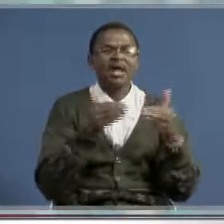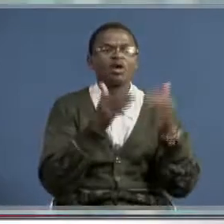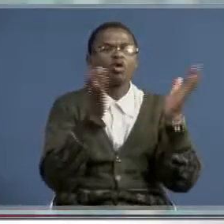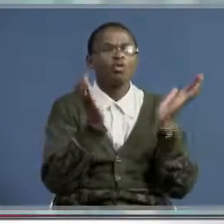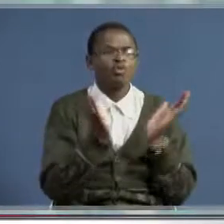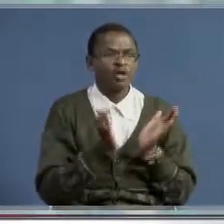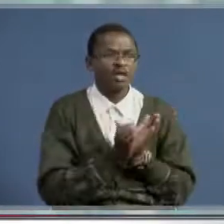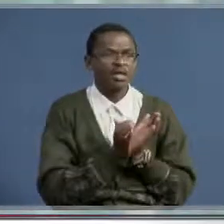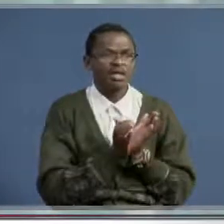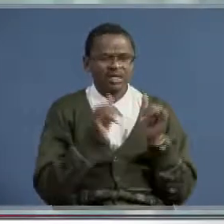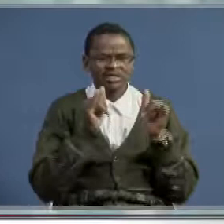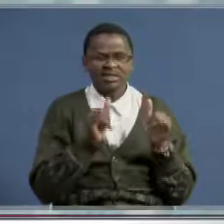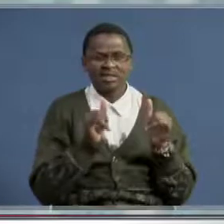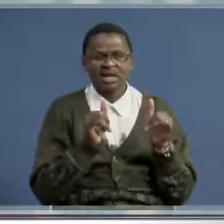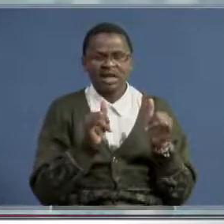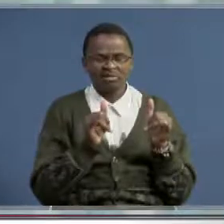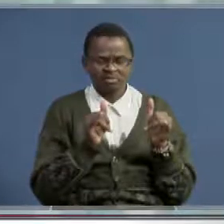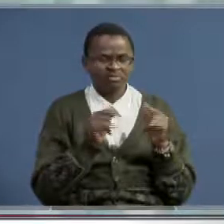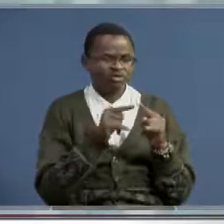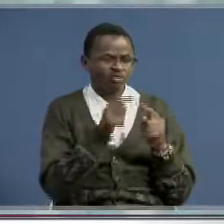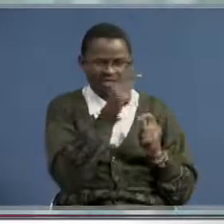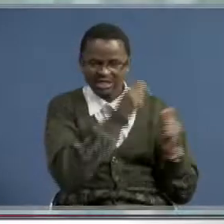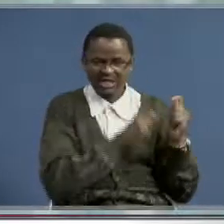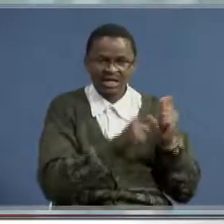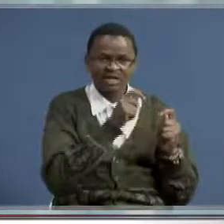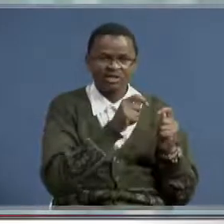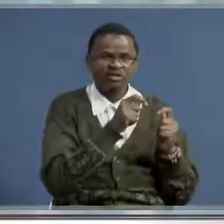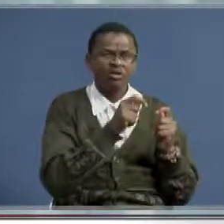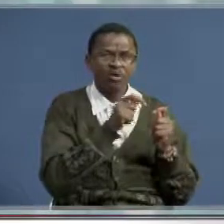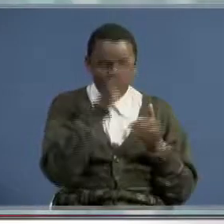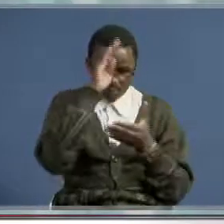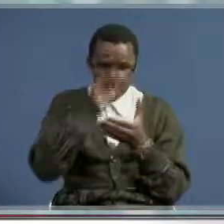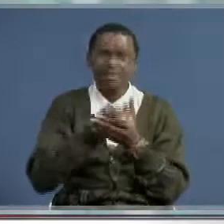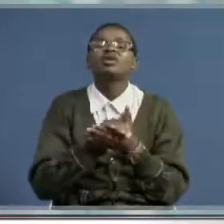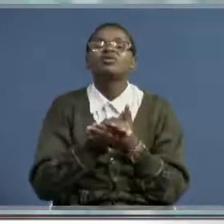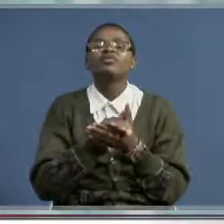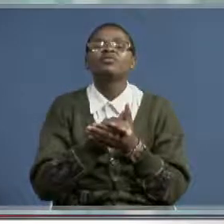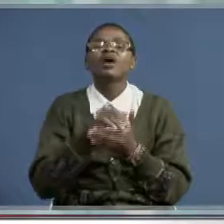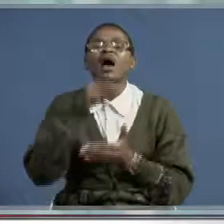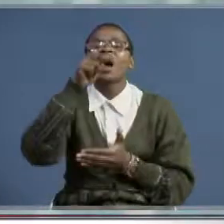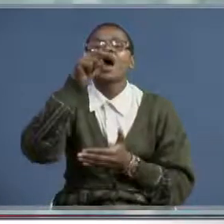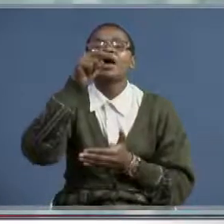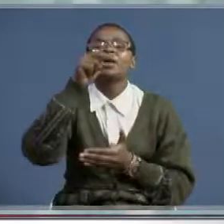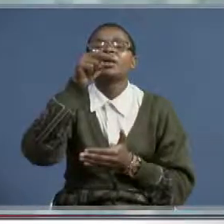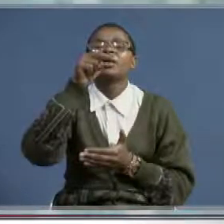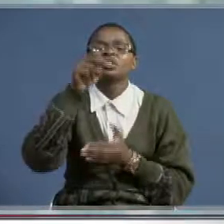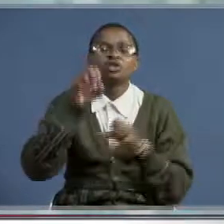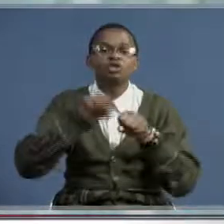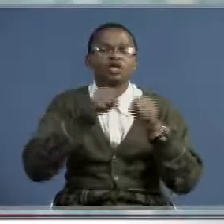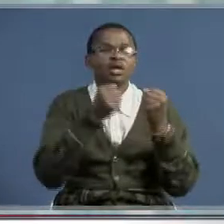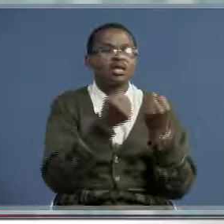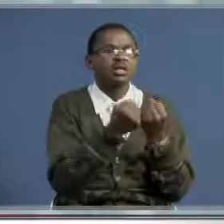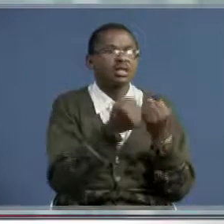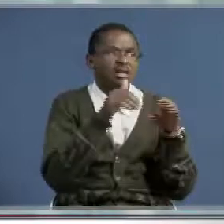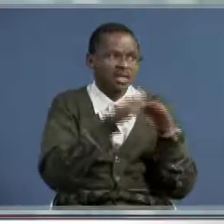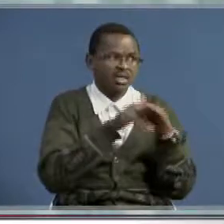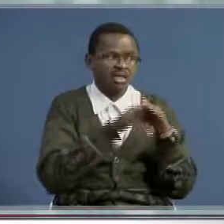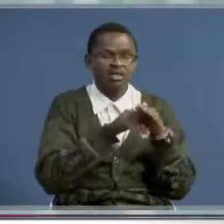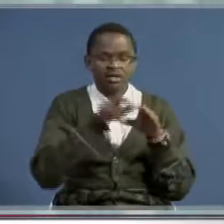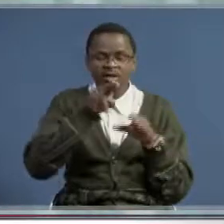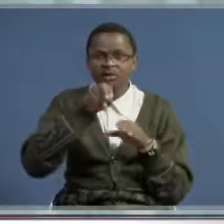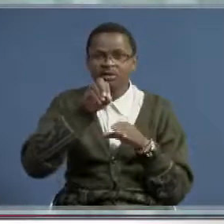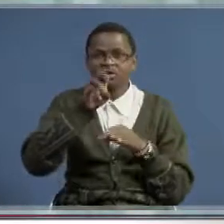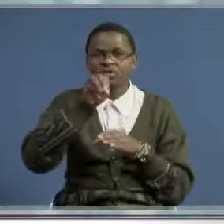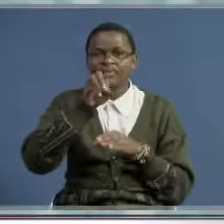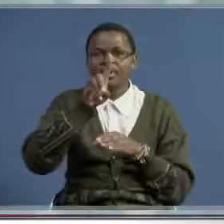the country still hold on to the traditional norms amidst a highly modernized society. In nomadic